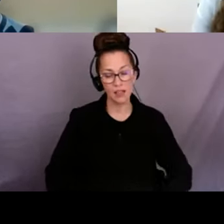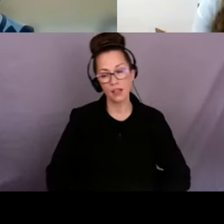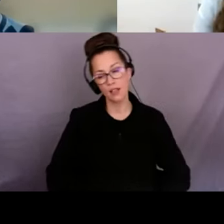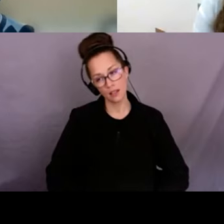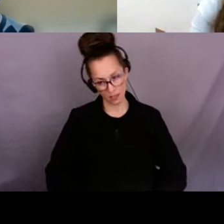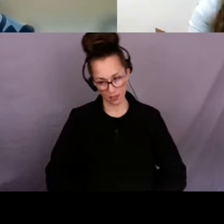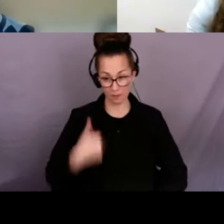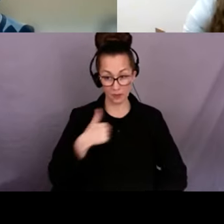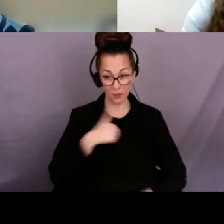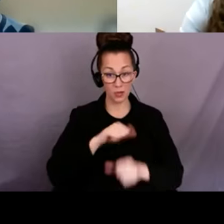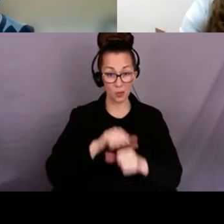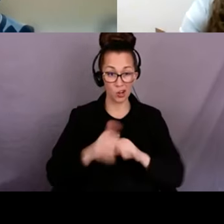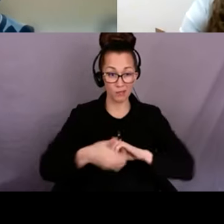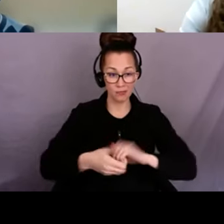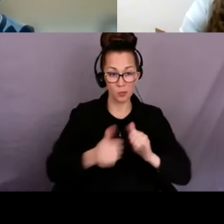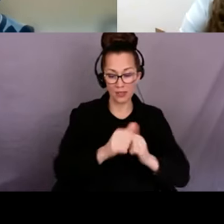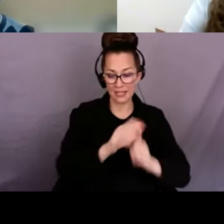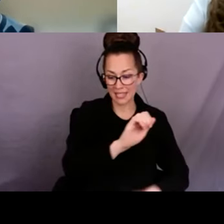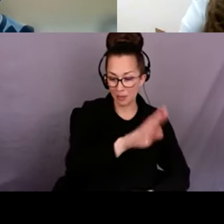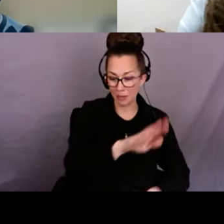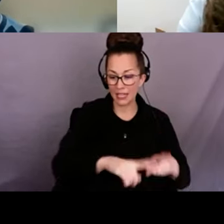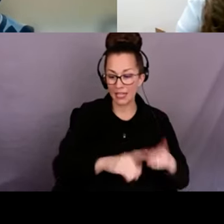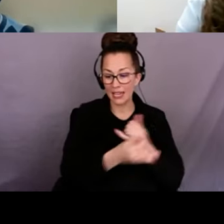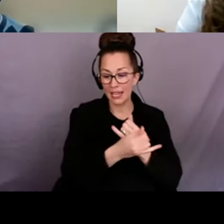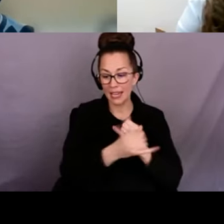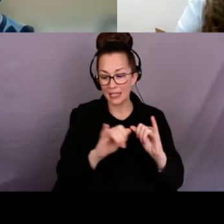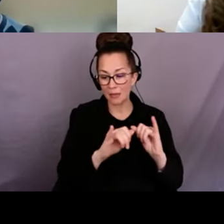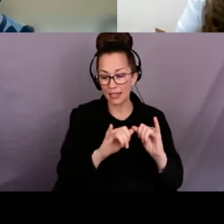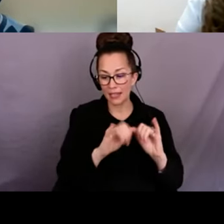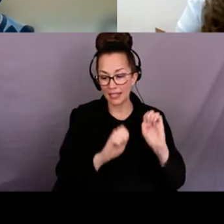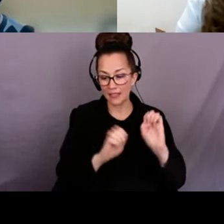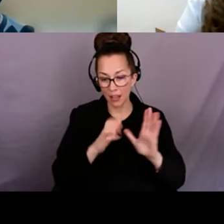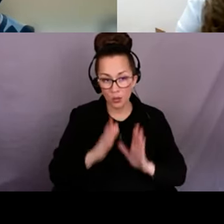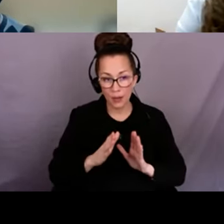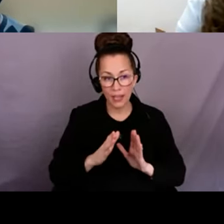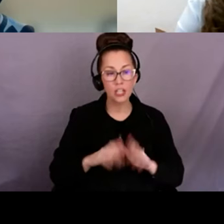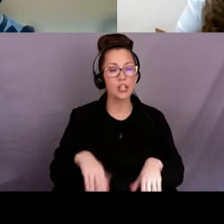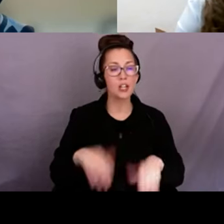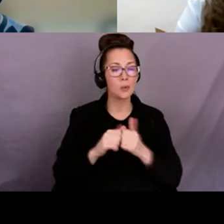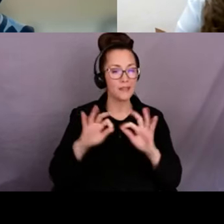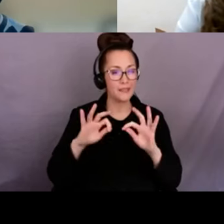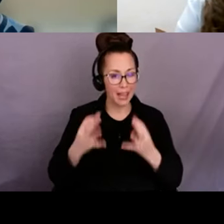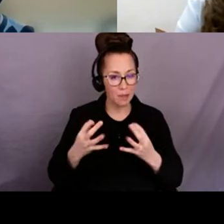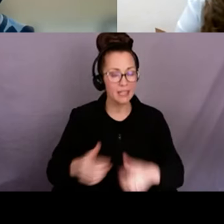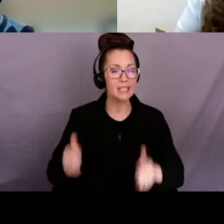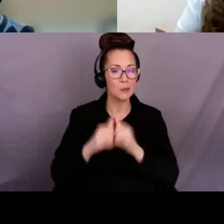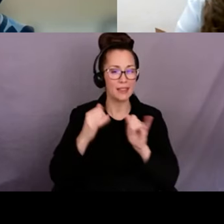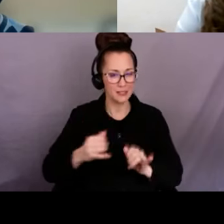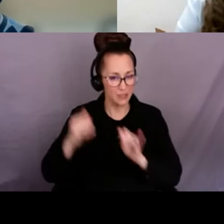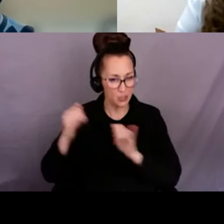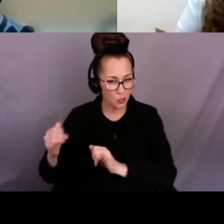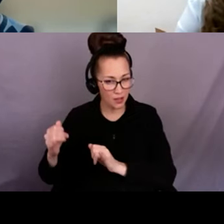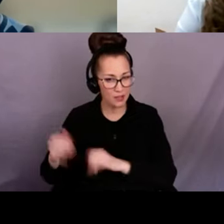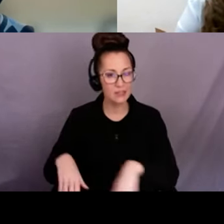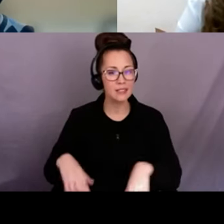work in collaboration with the CAB, with the independent evaluator, with the Willowbrook consultants, with families, with individuals,